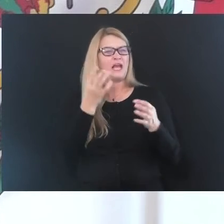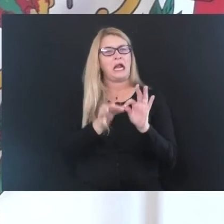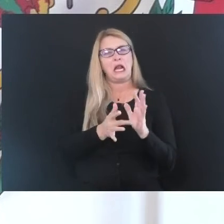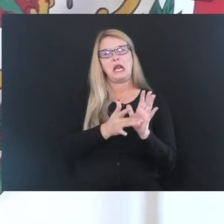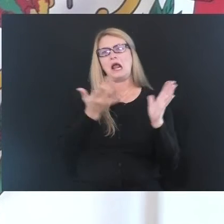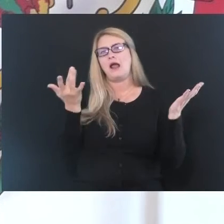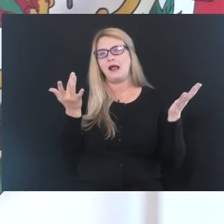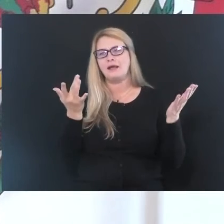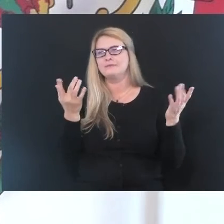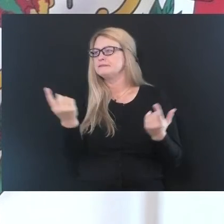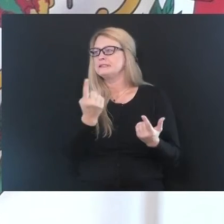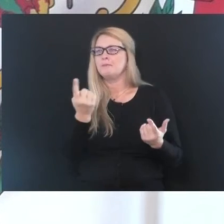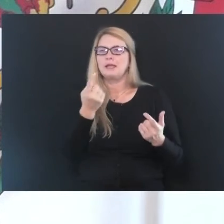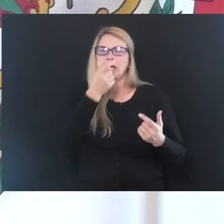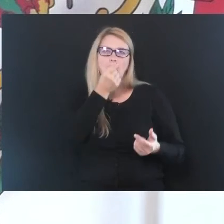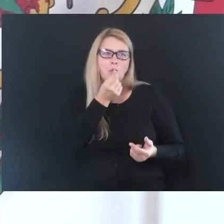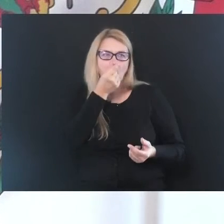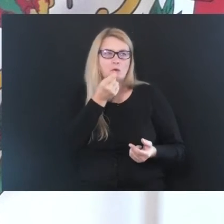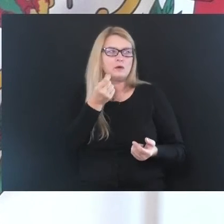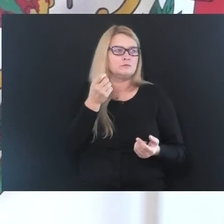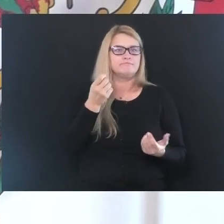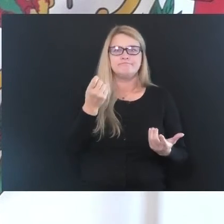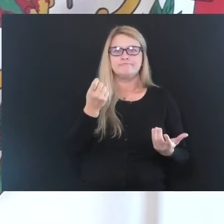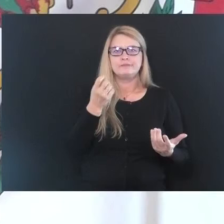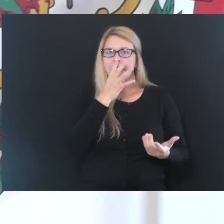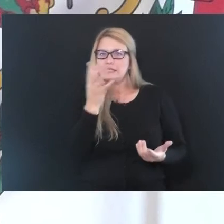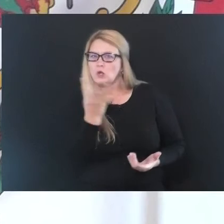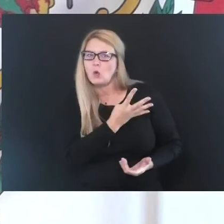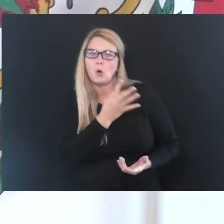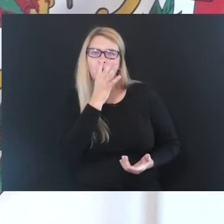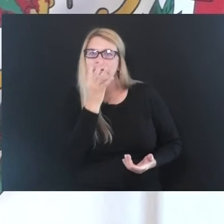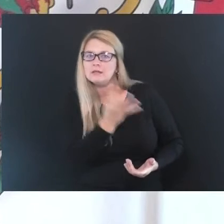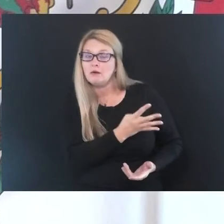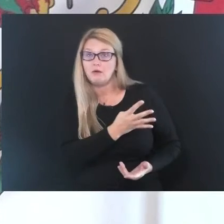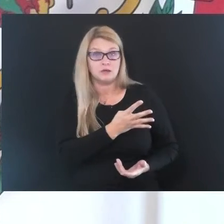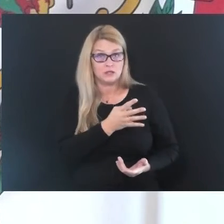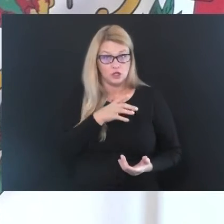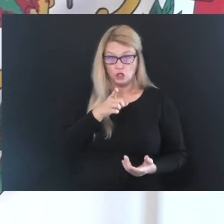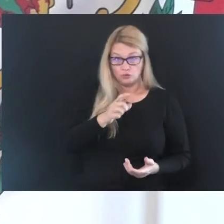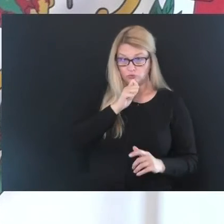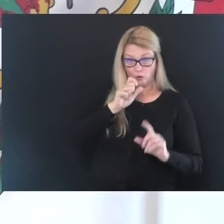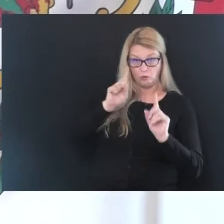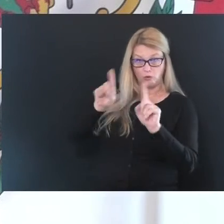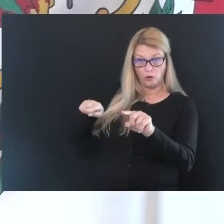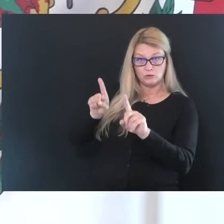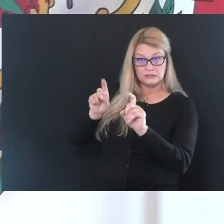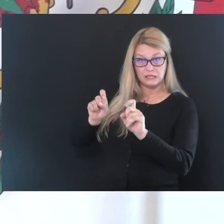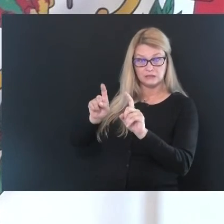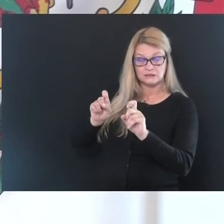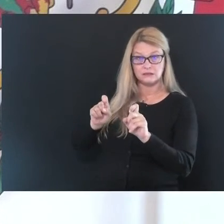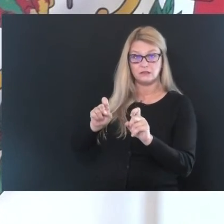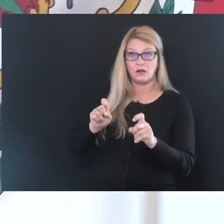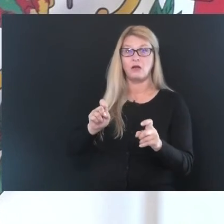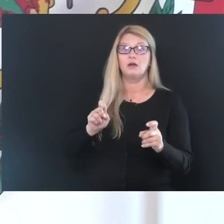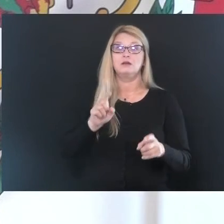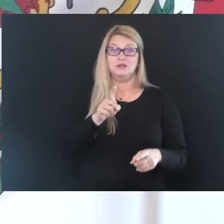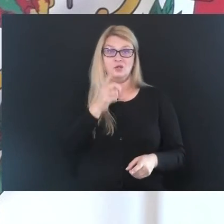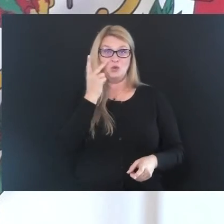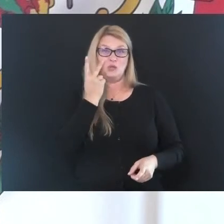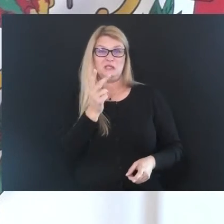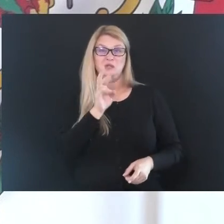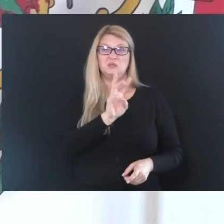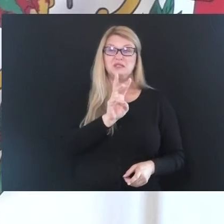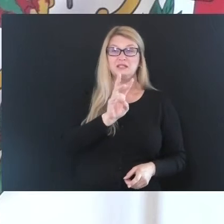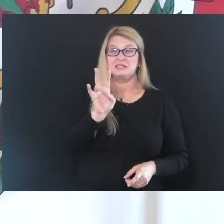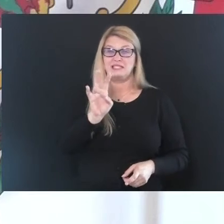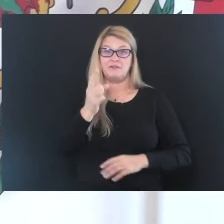or a headache or whatever like that, and you don't go get a test, and then you're out 6 or 7 days,